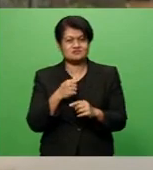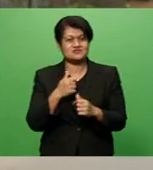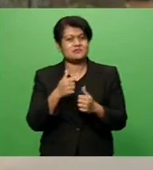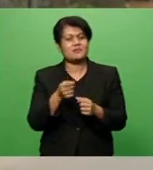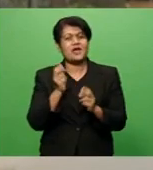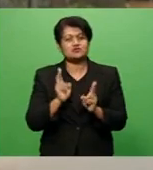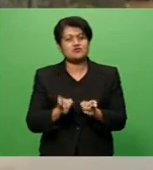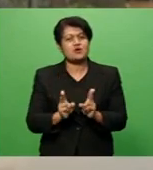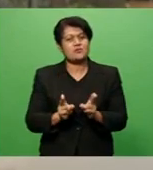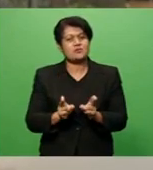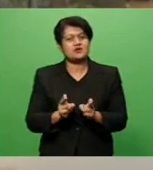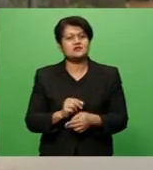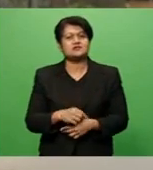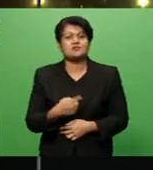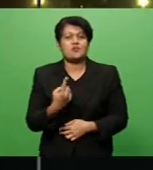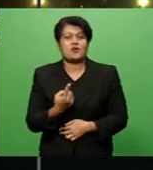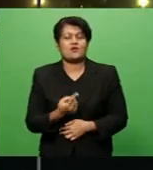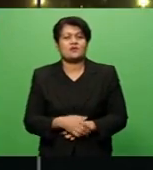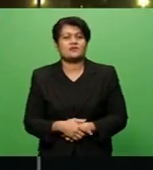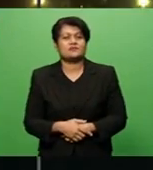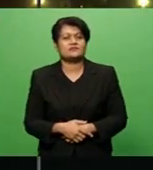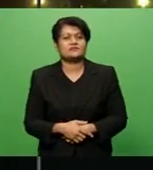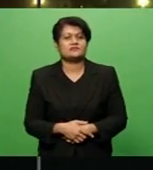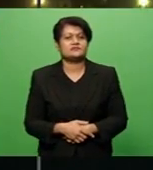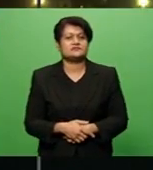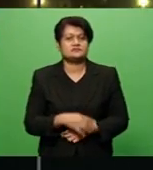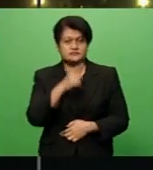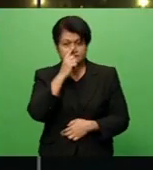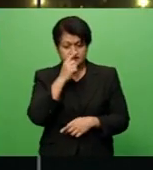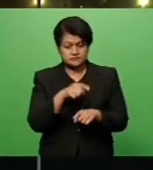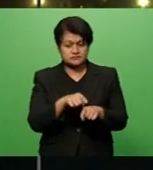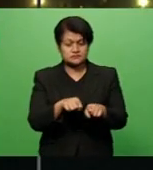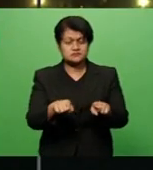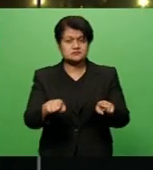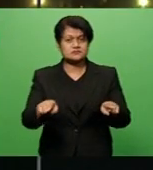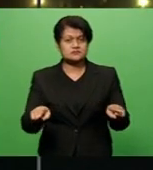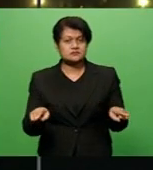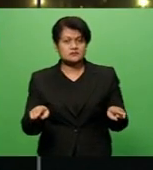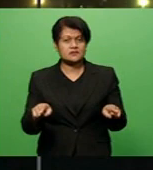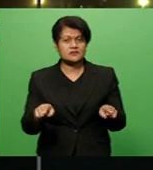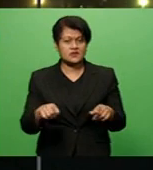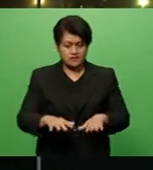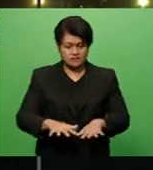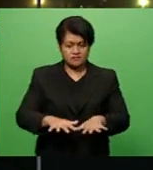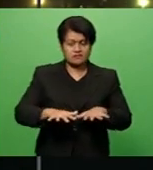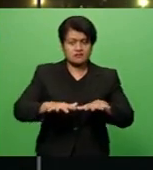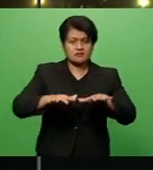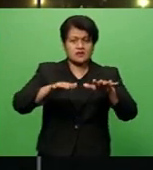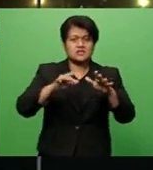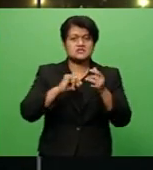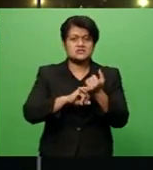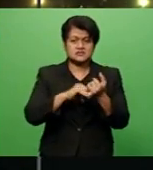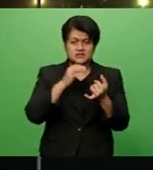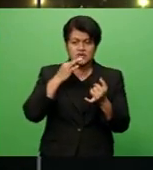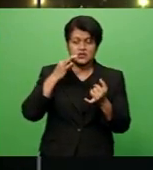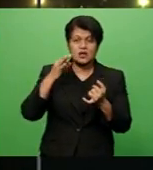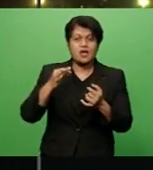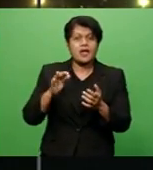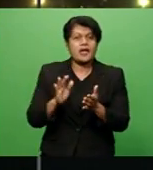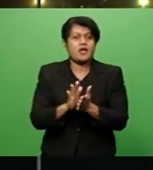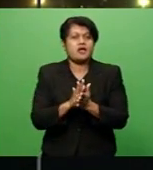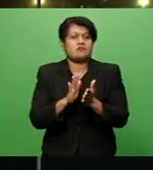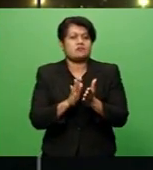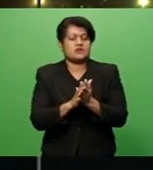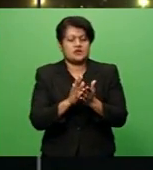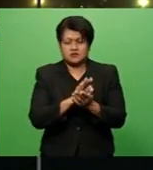Jeshulal, FBC News. People in a number of settlements in flood-prone areas of Sigatoka are glad they were spared from